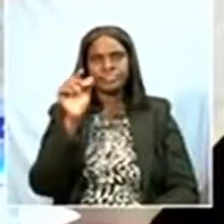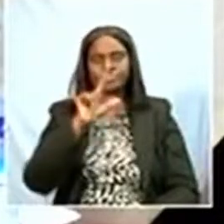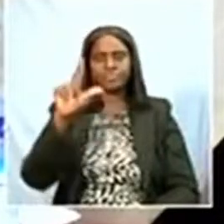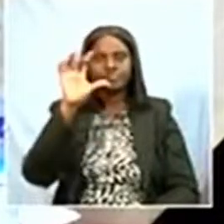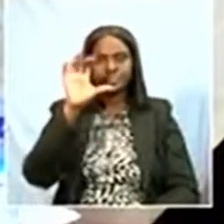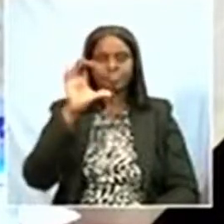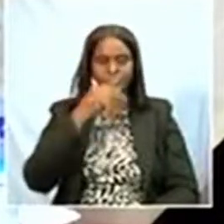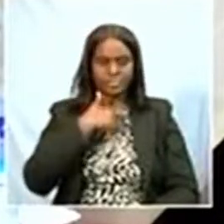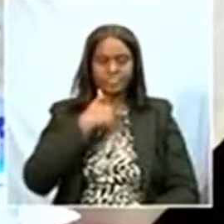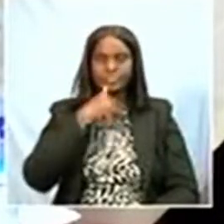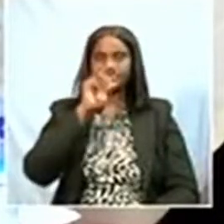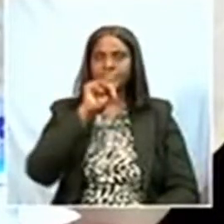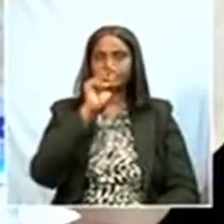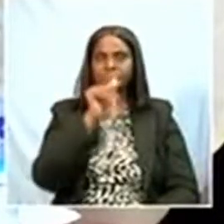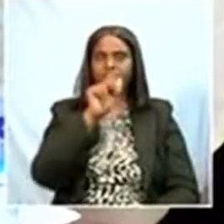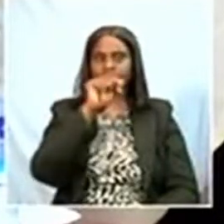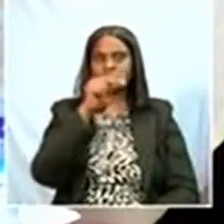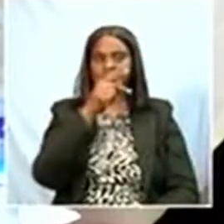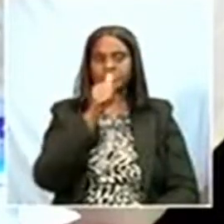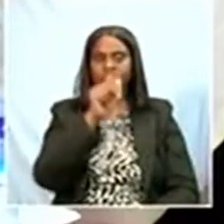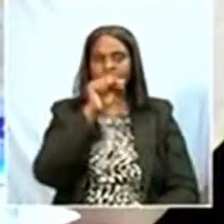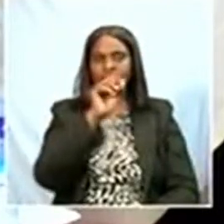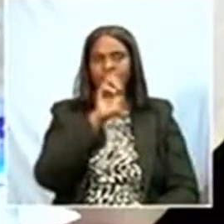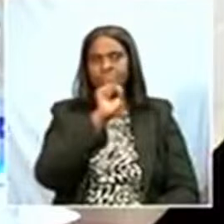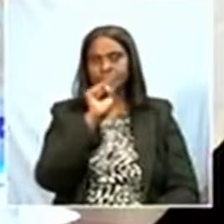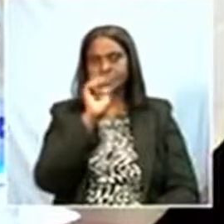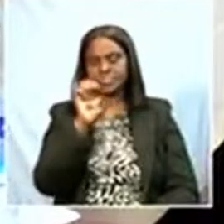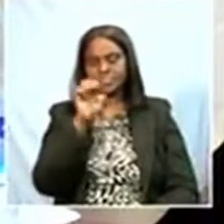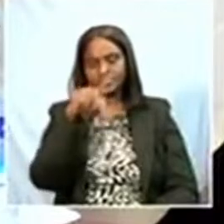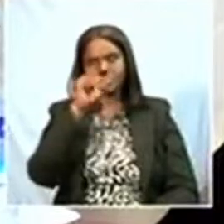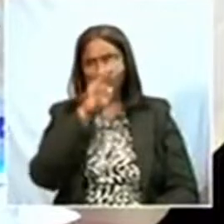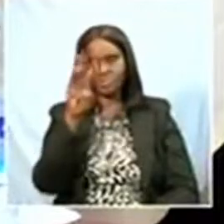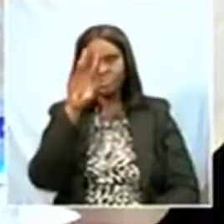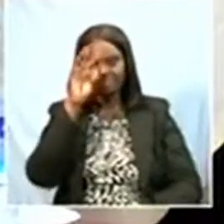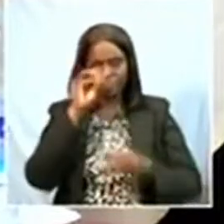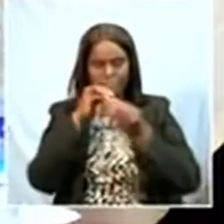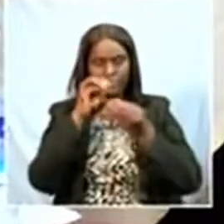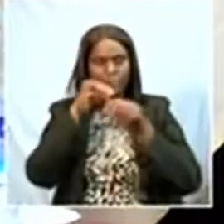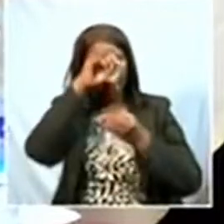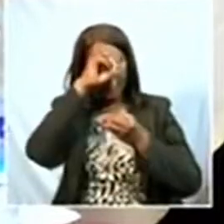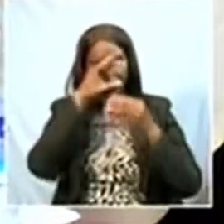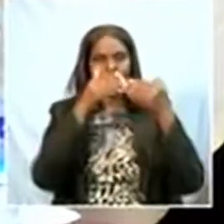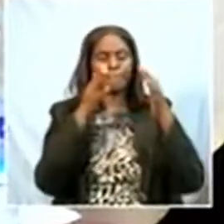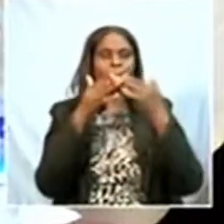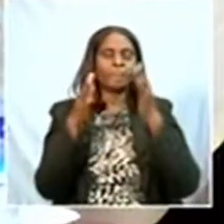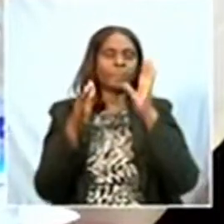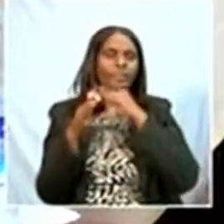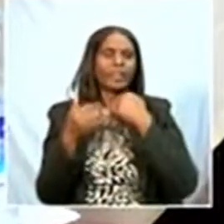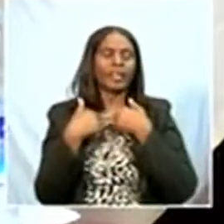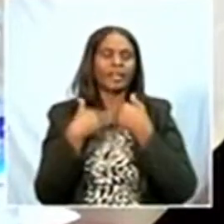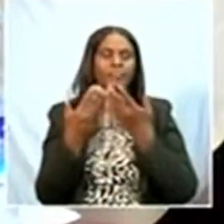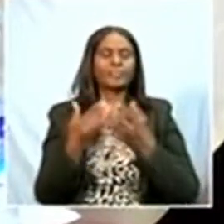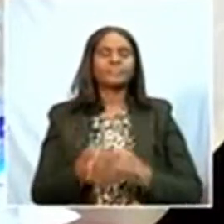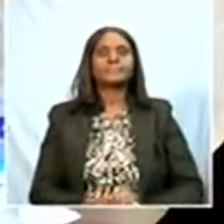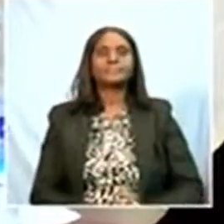Lwapula, we have manganese. In the northwestern, there are more mines being opened up.